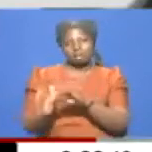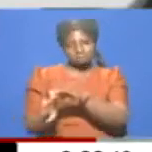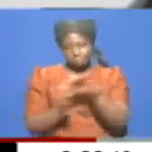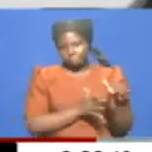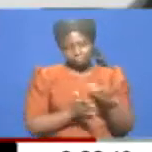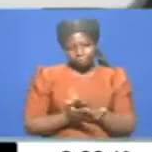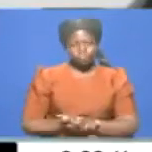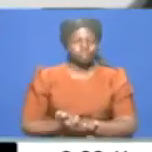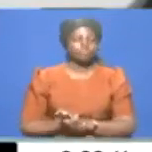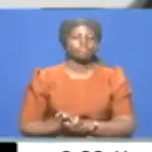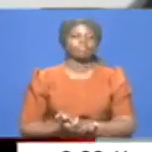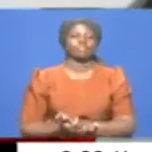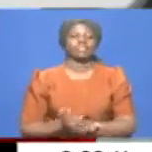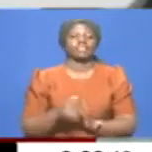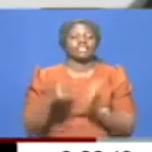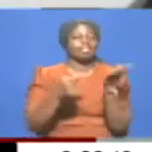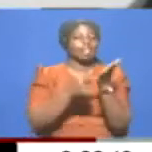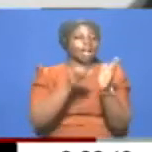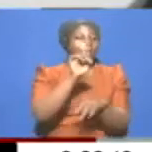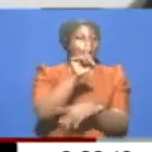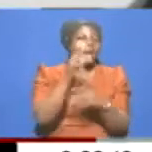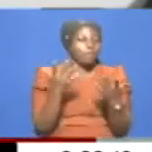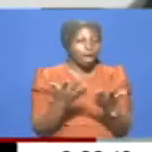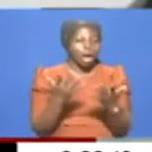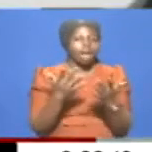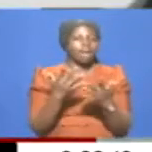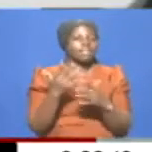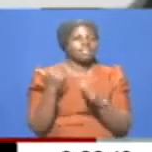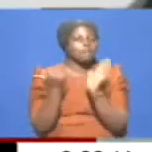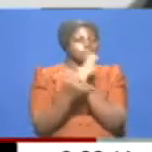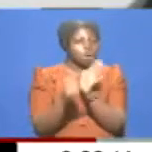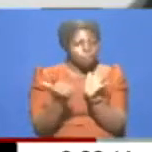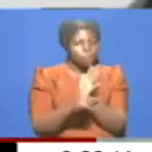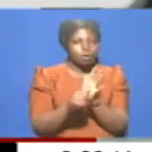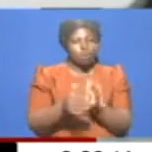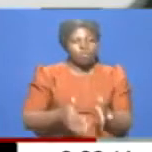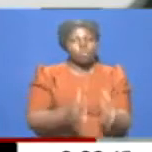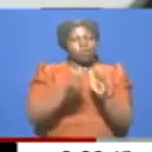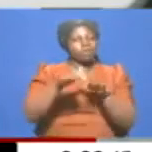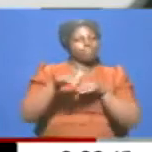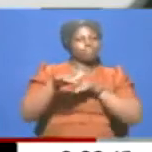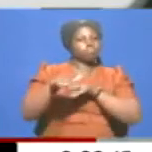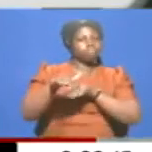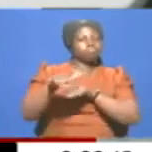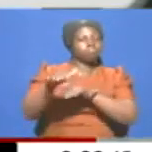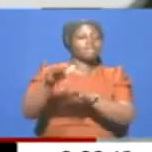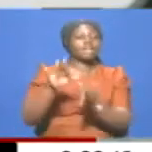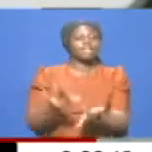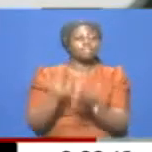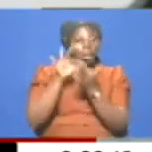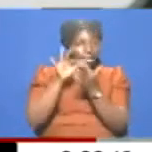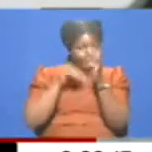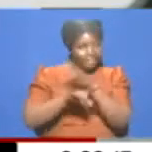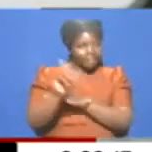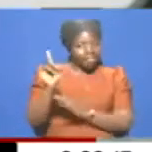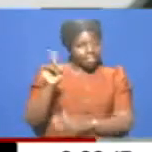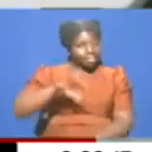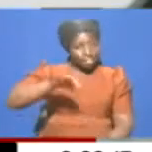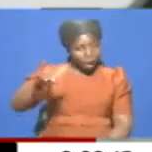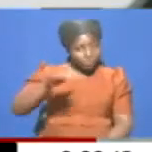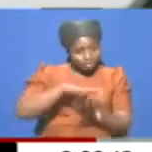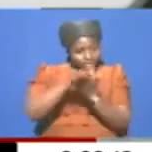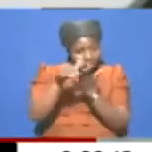Now to Tech One, where the endemic problem of a traffic jam, especially in urban centers, has seen